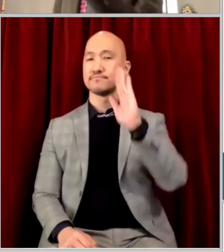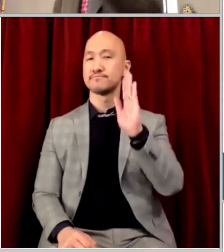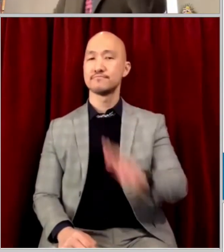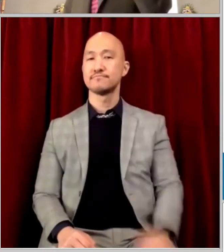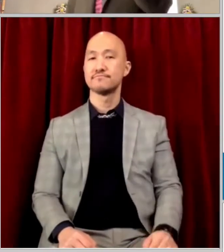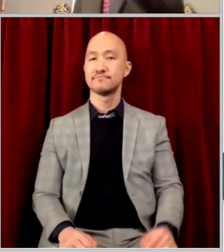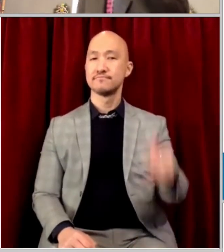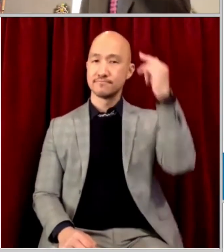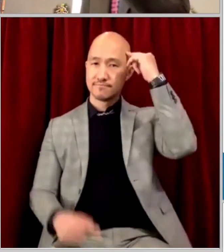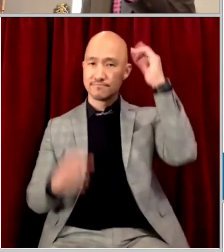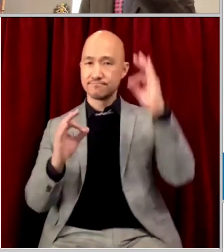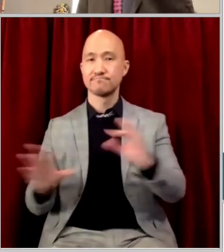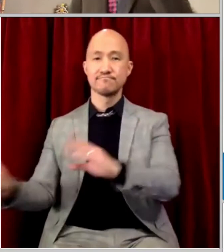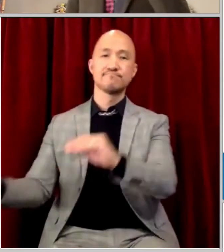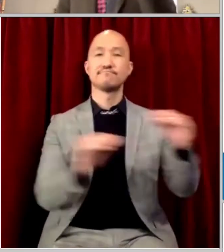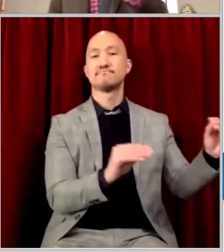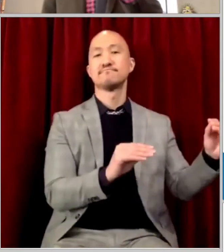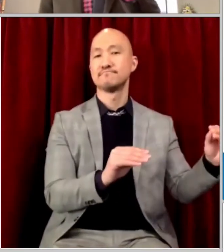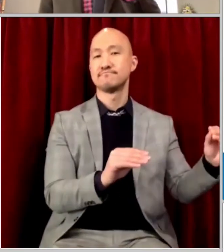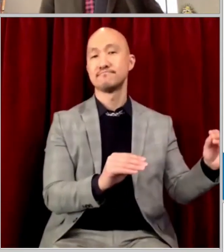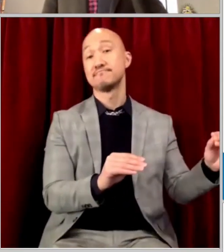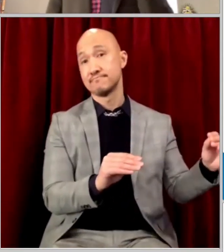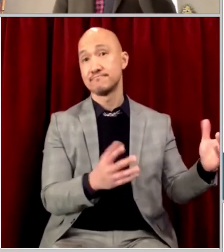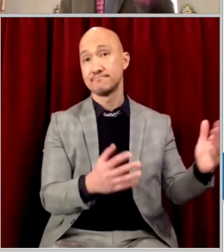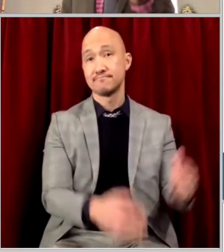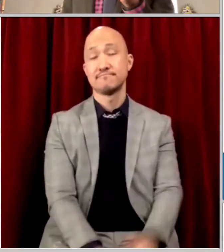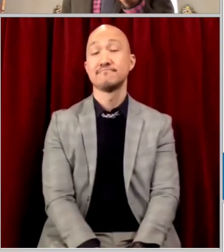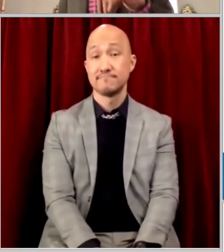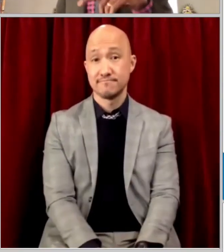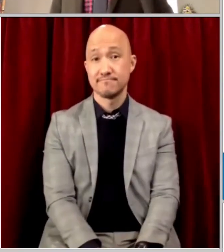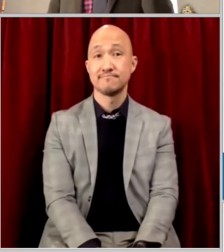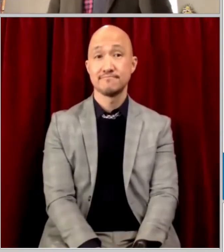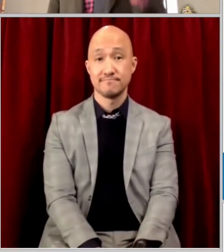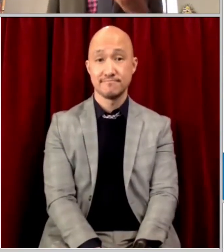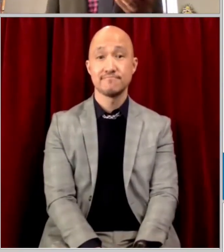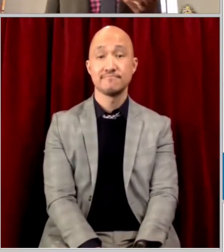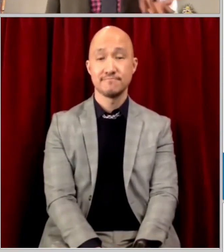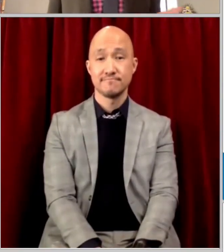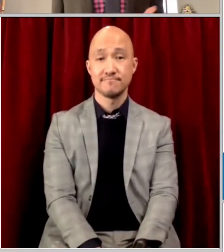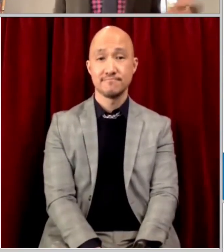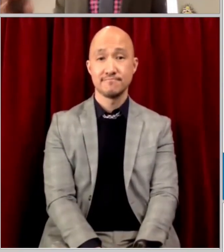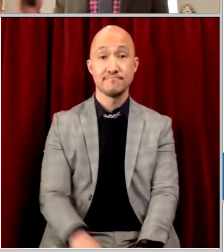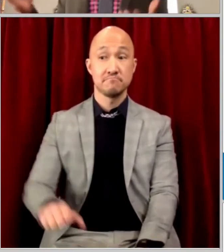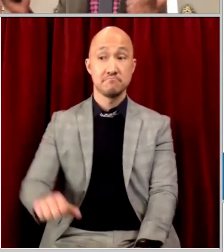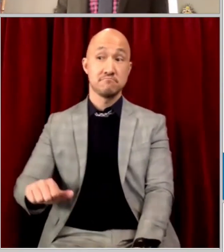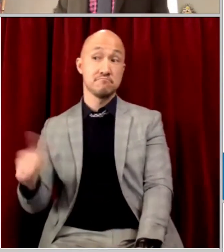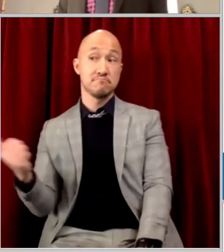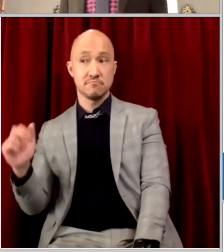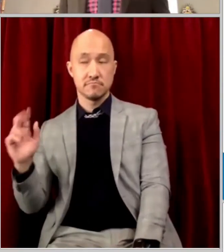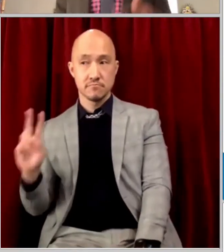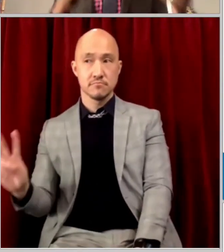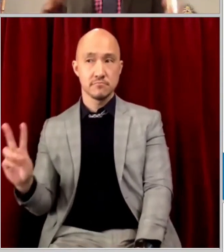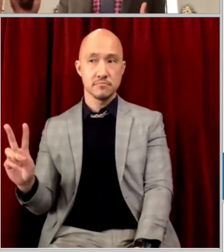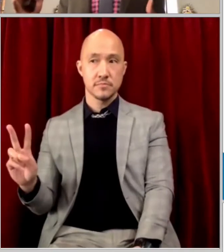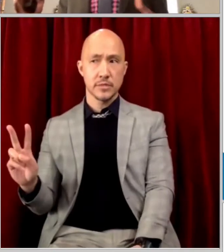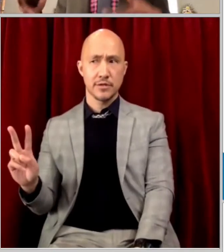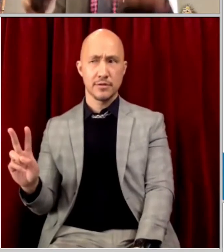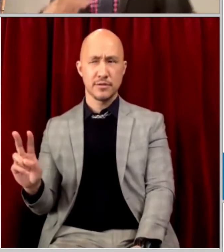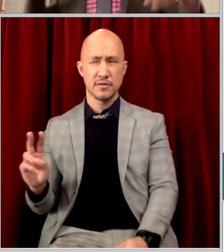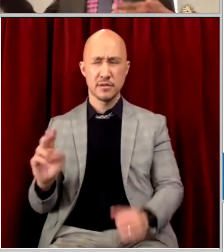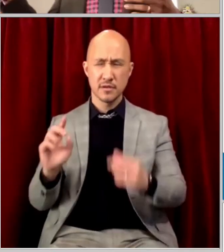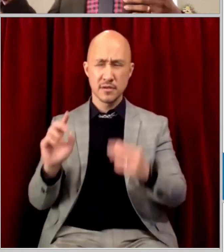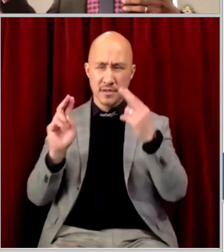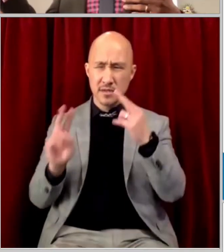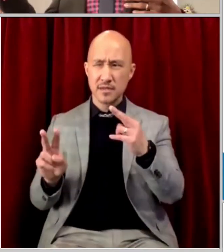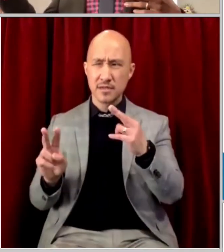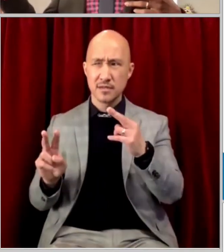them, right? I had two friends at that point. One of them said, hey, I got to see what you're doing because something's wrong. You're changing too much. He's